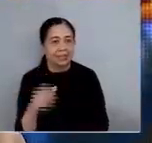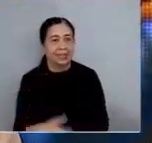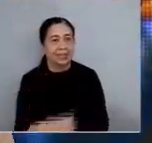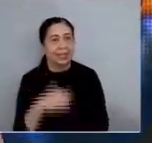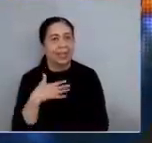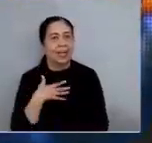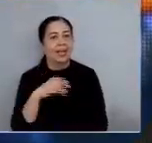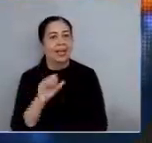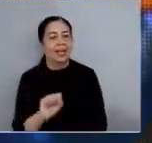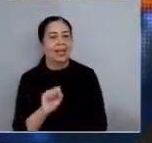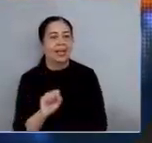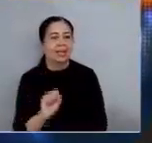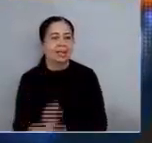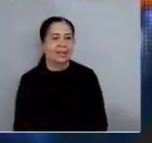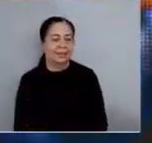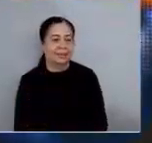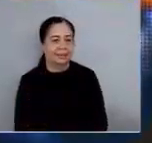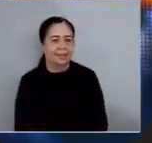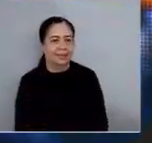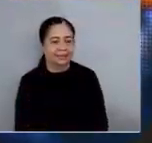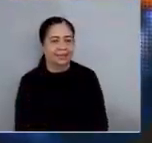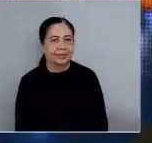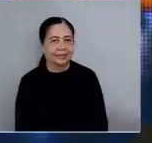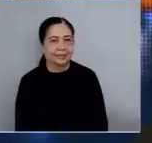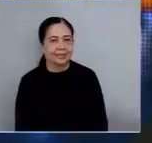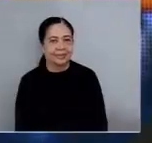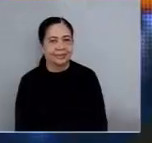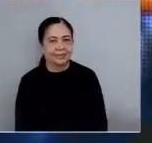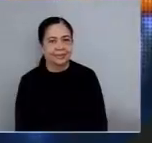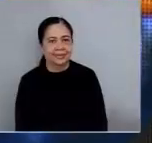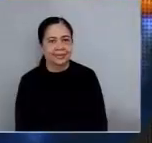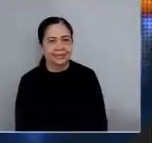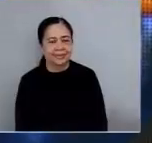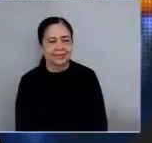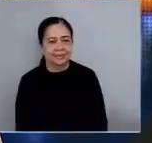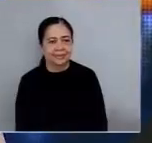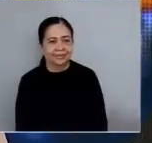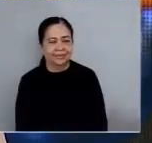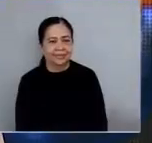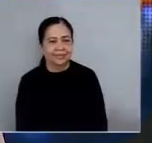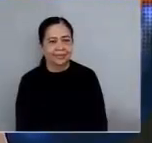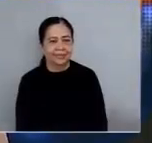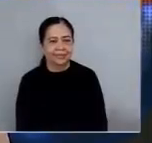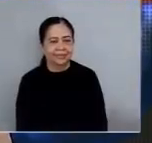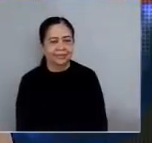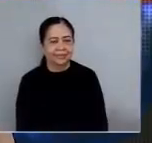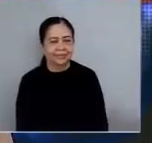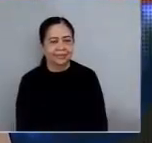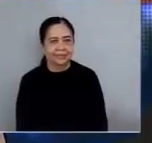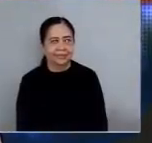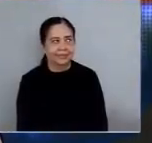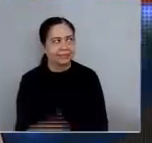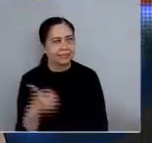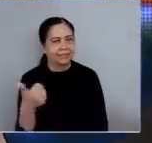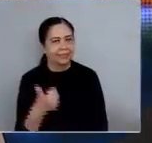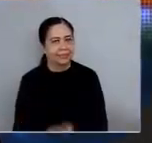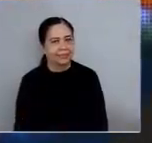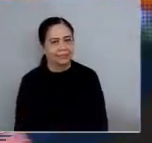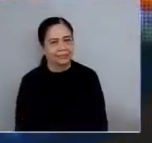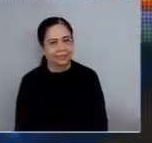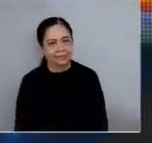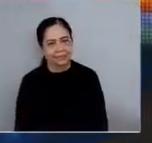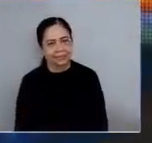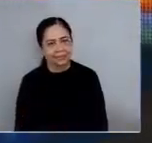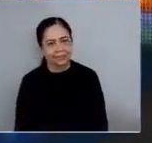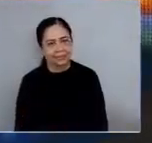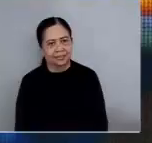nag-usapan namin kanina ni Mami Chiki. Of course. Tapos your dad, sino pa? Sino pa ba? Like,